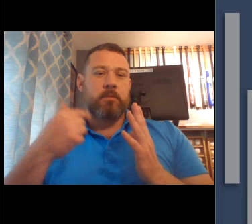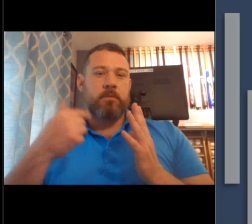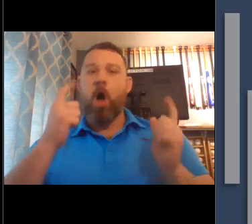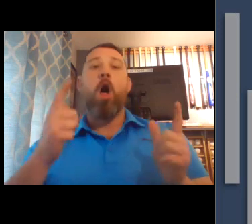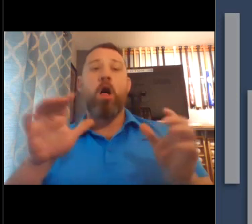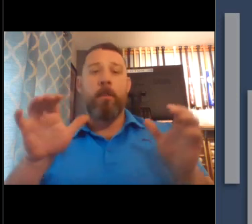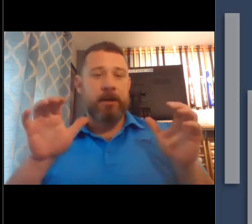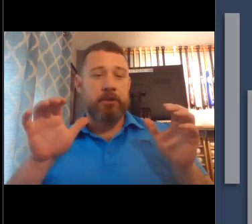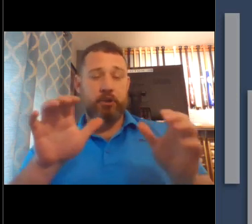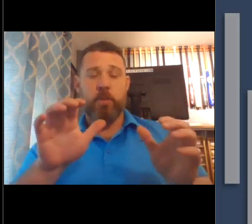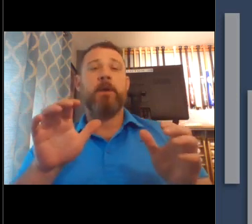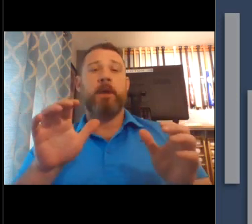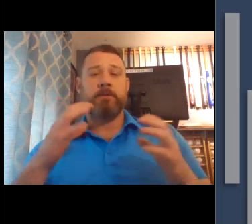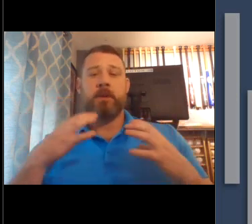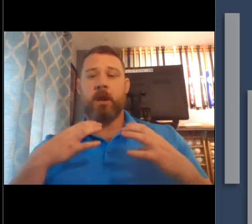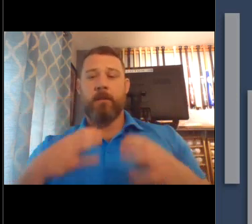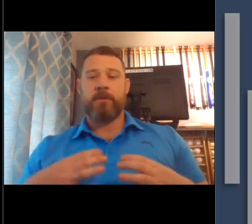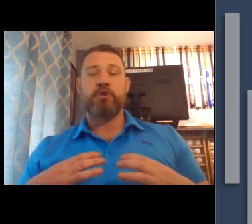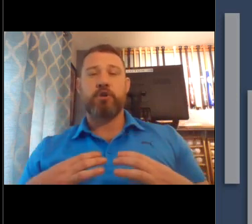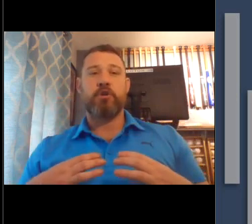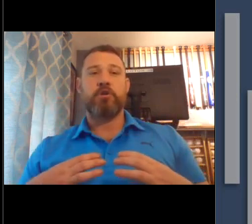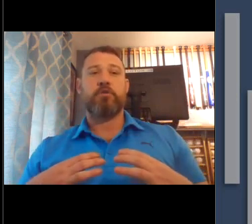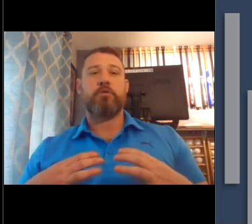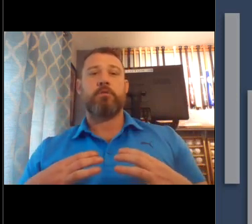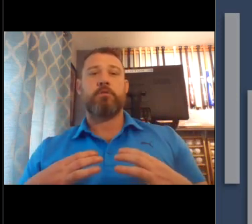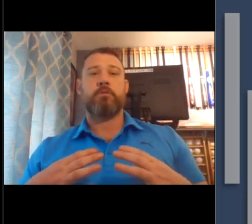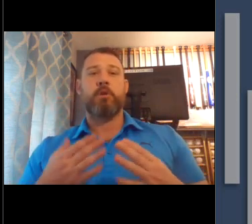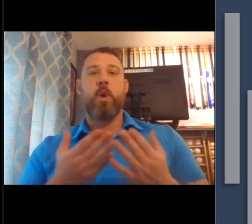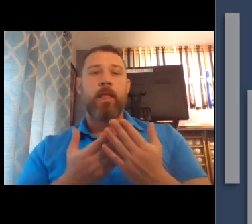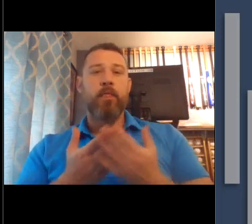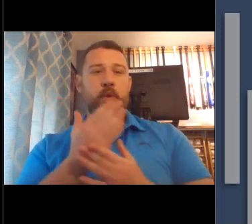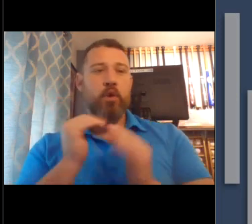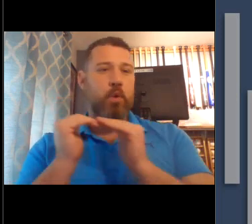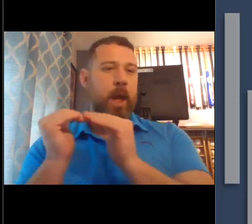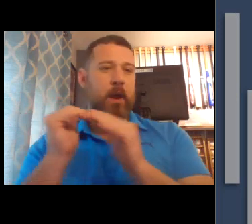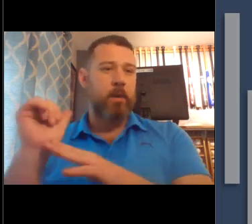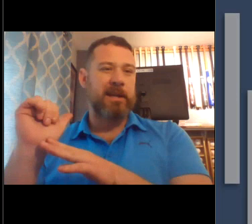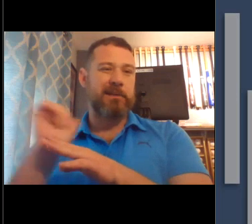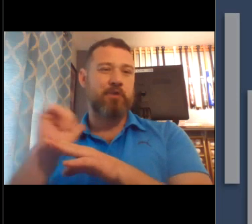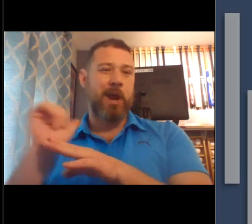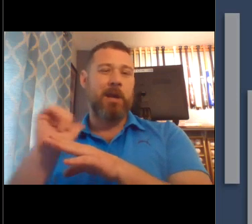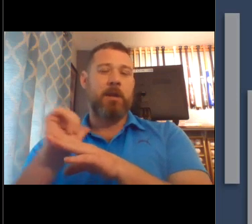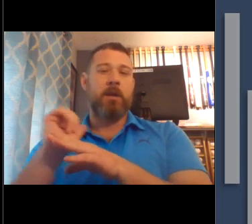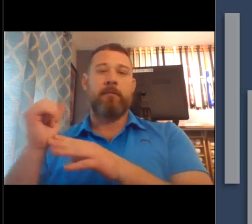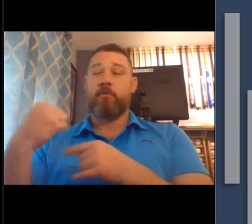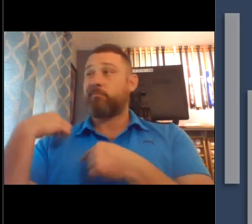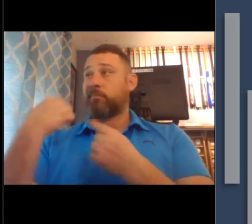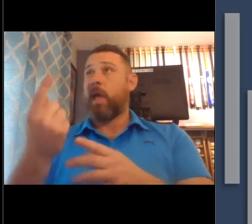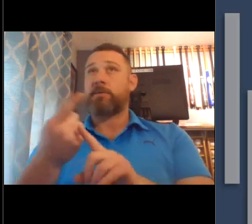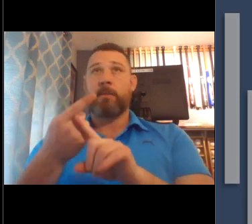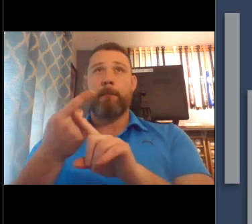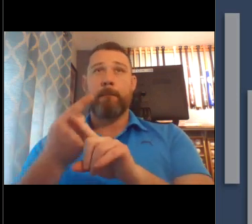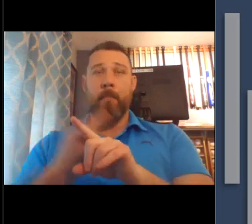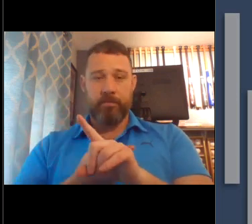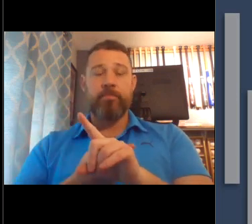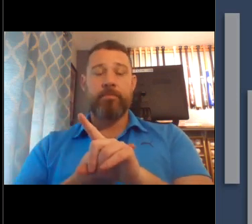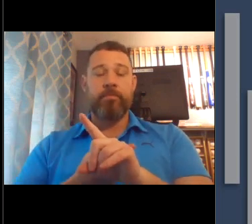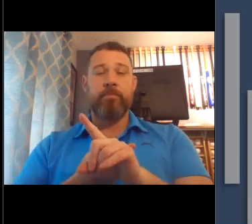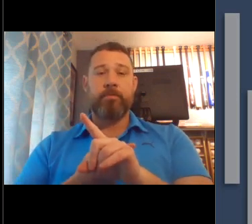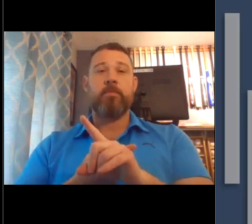as commissioners is going through equity training for the last month. We have